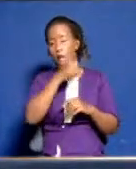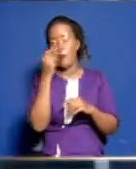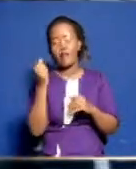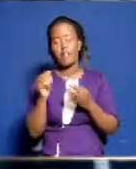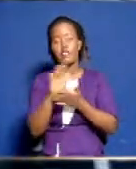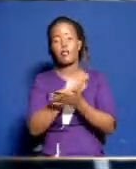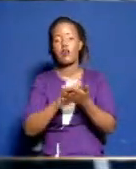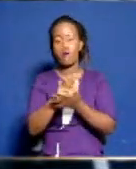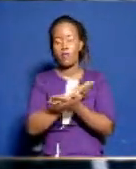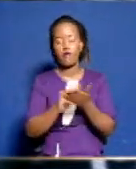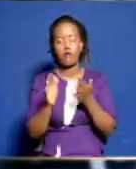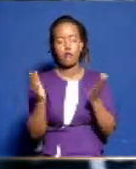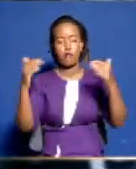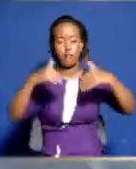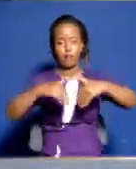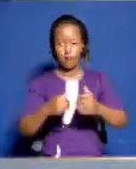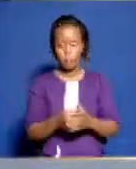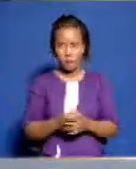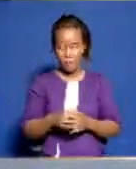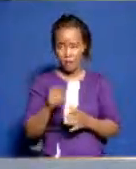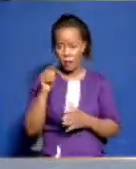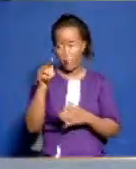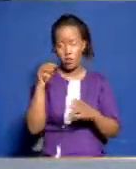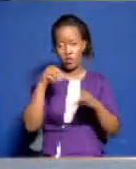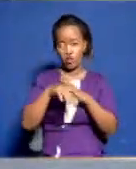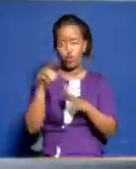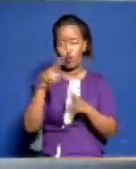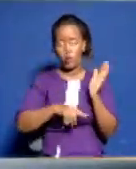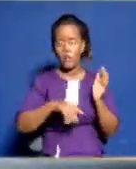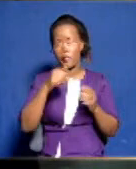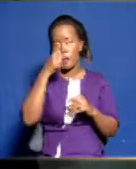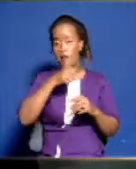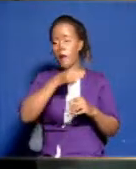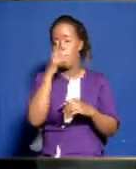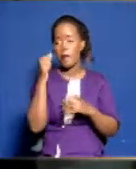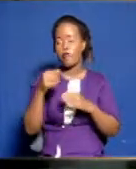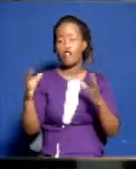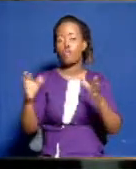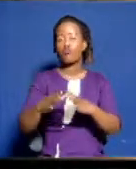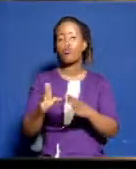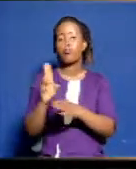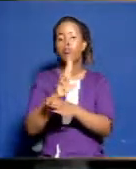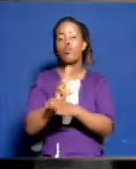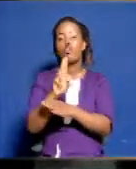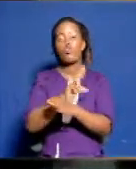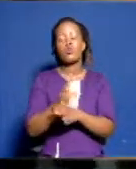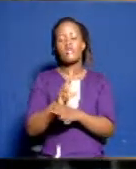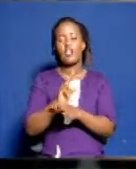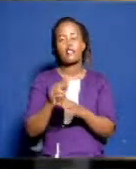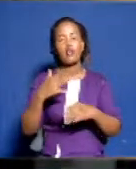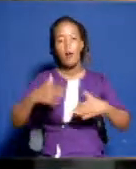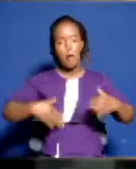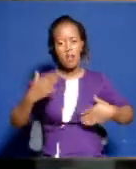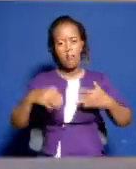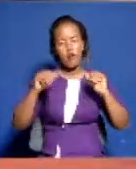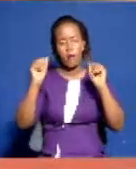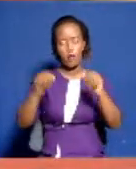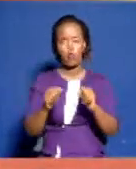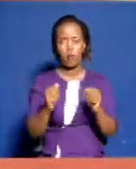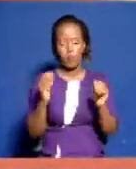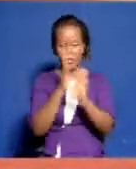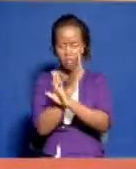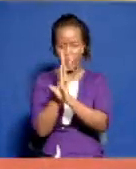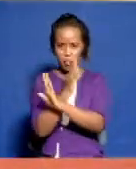developer conference. They include a function called Private Relay, where users' web browsing behavior can be hidden from Apple,